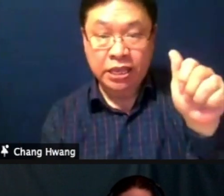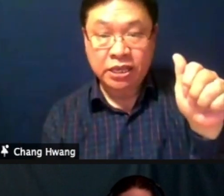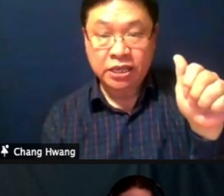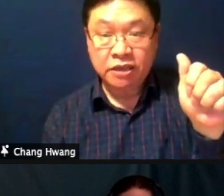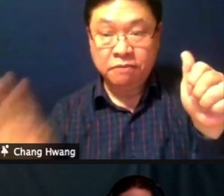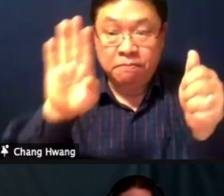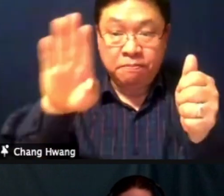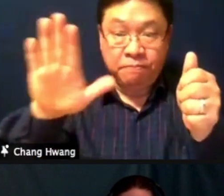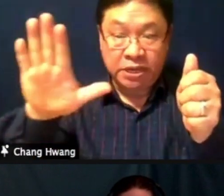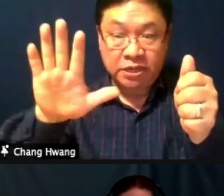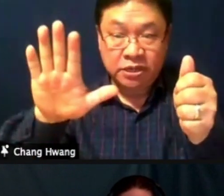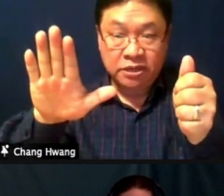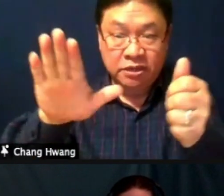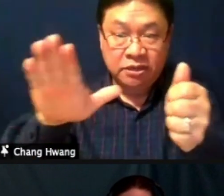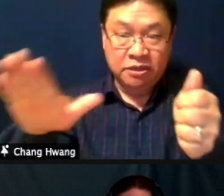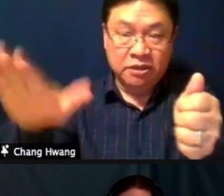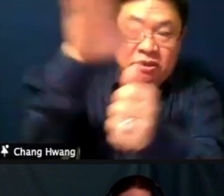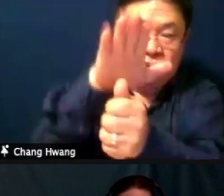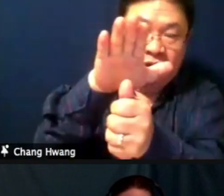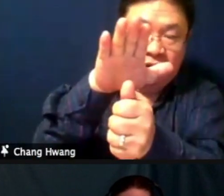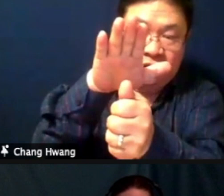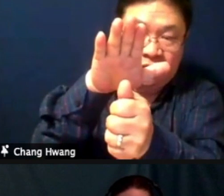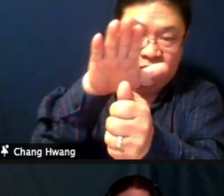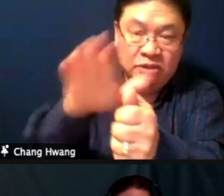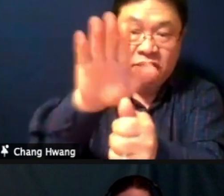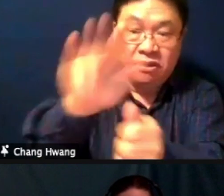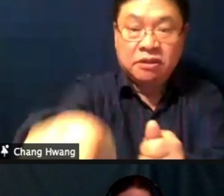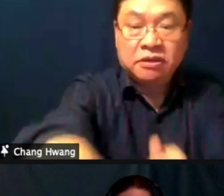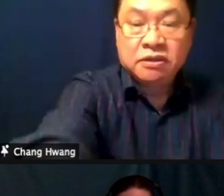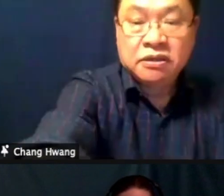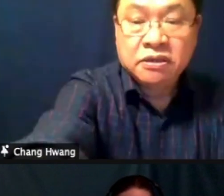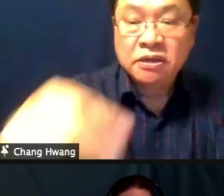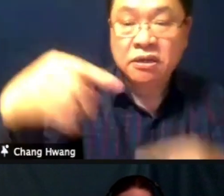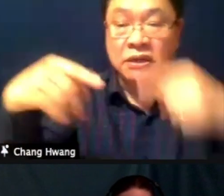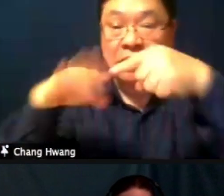This little eye looking symbol shows that something's happening above in space,